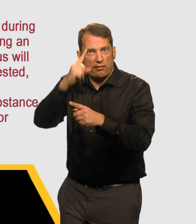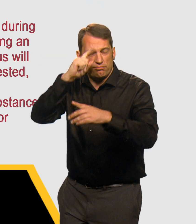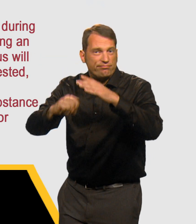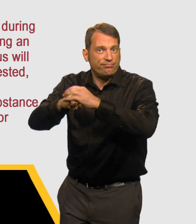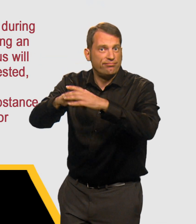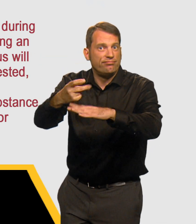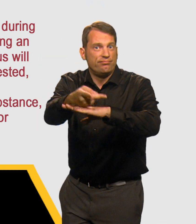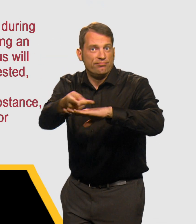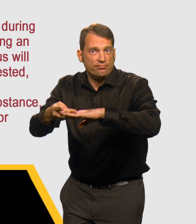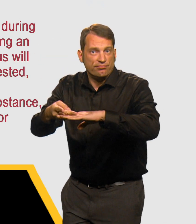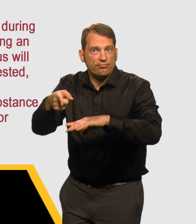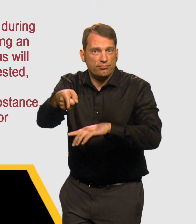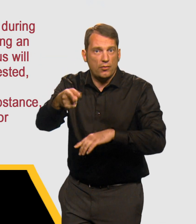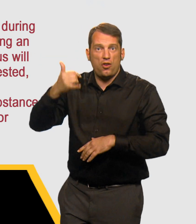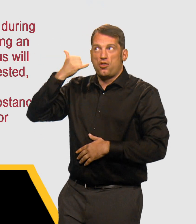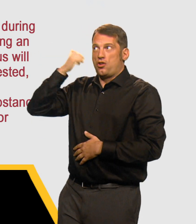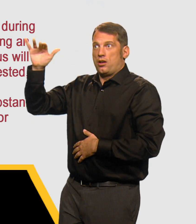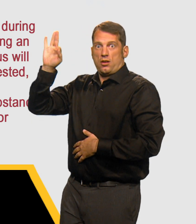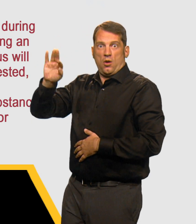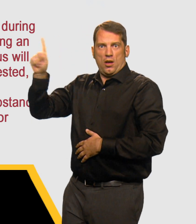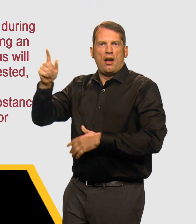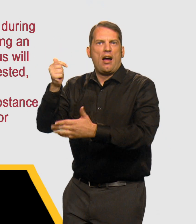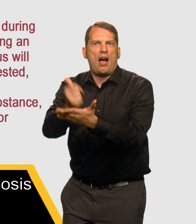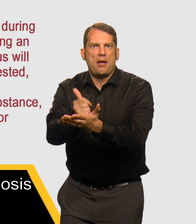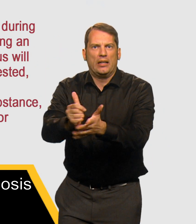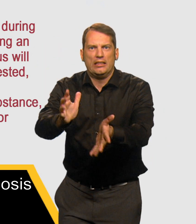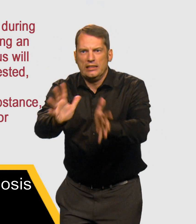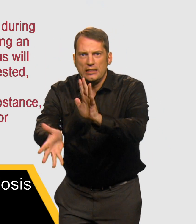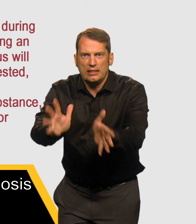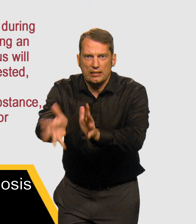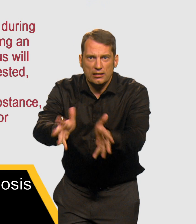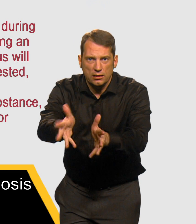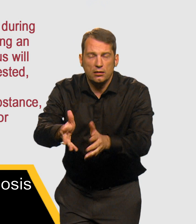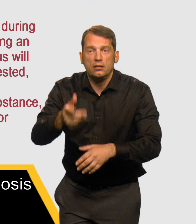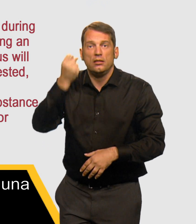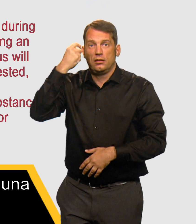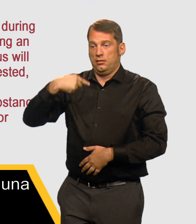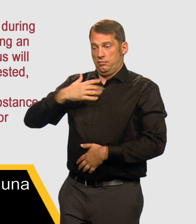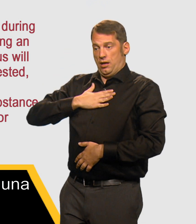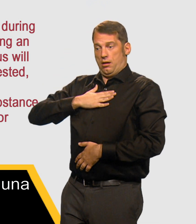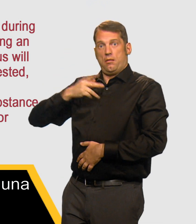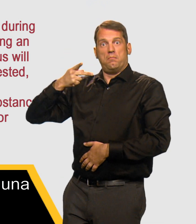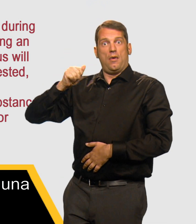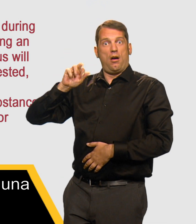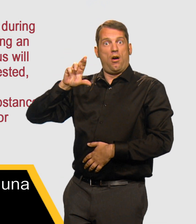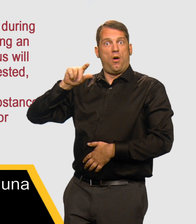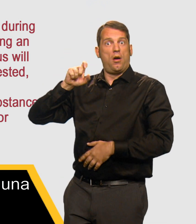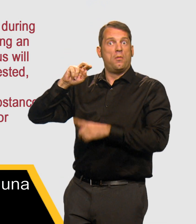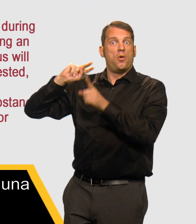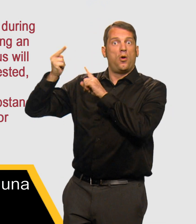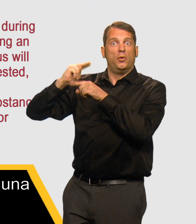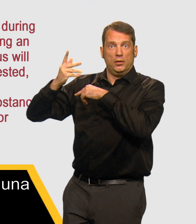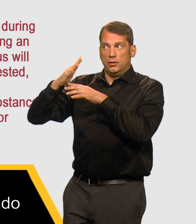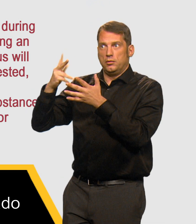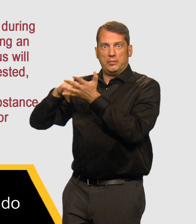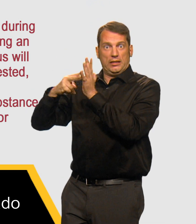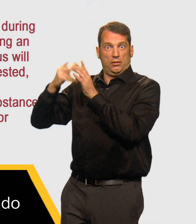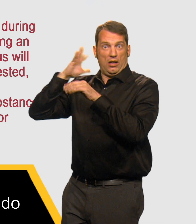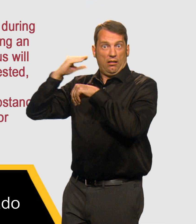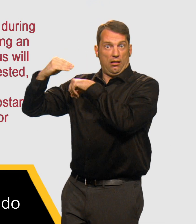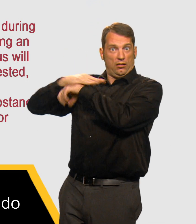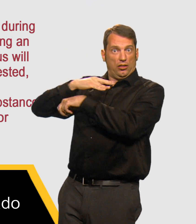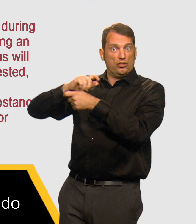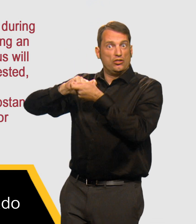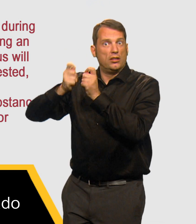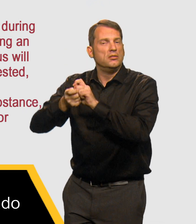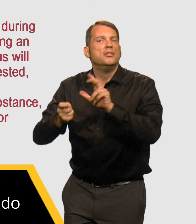law, if someone calls 911 in an effort to help during an overdose crisis, or they are experiencing an overdose, their